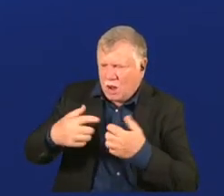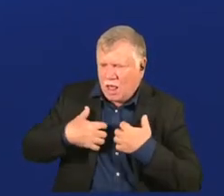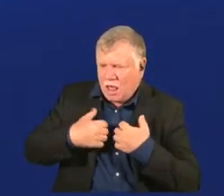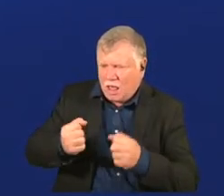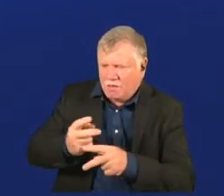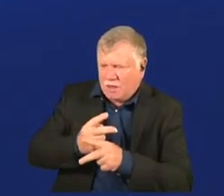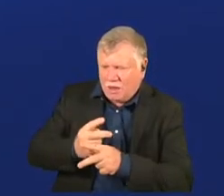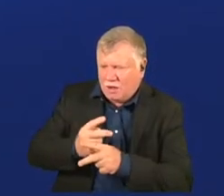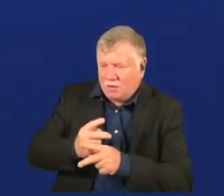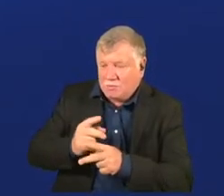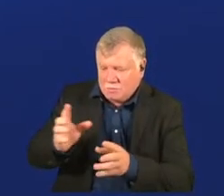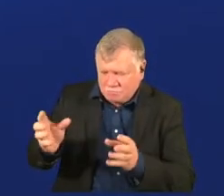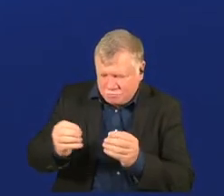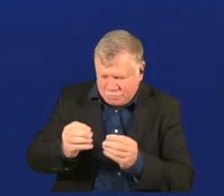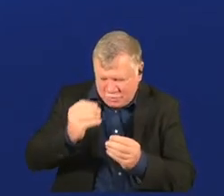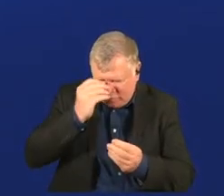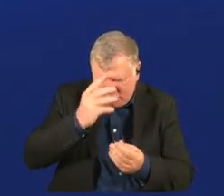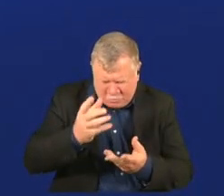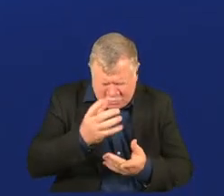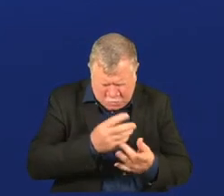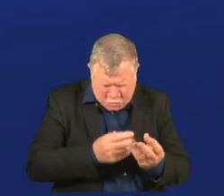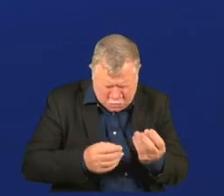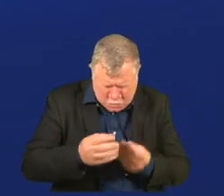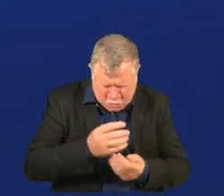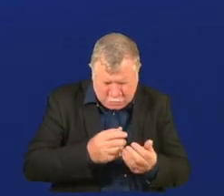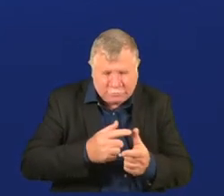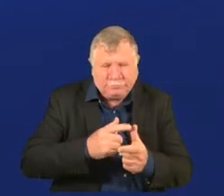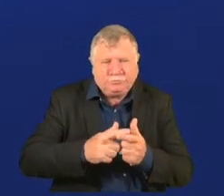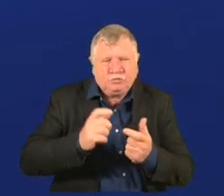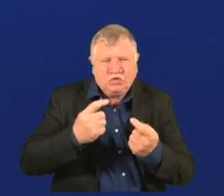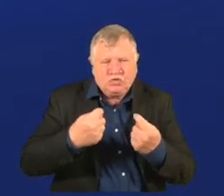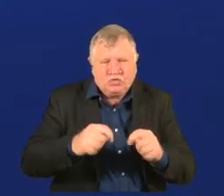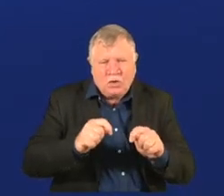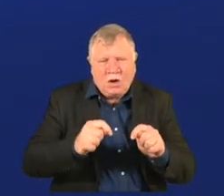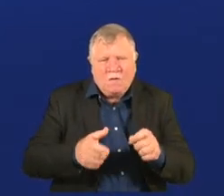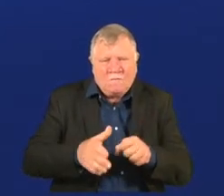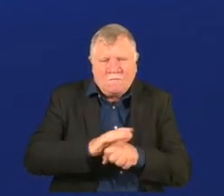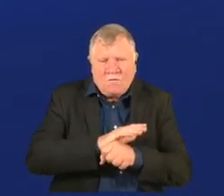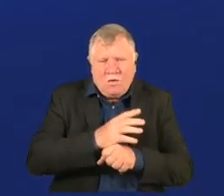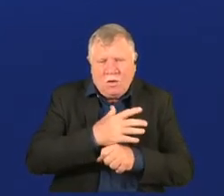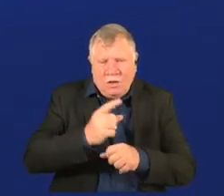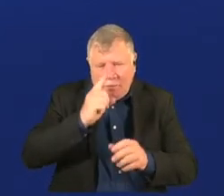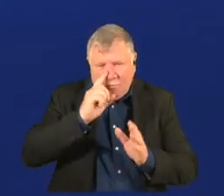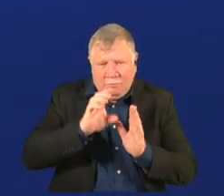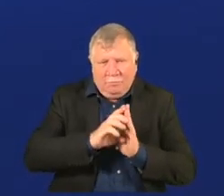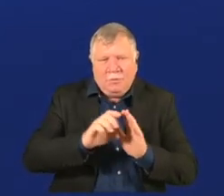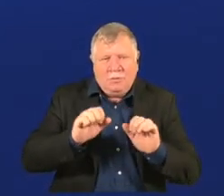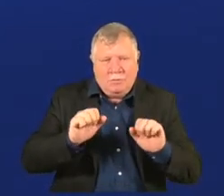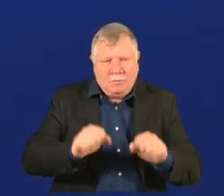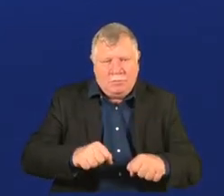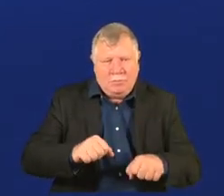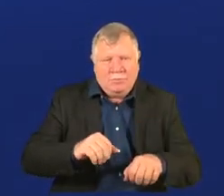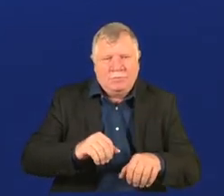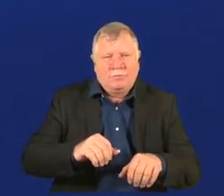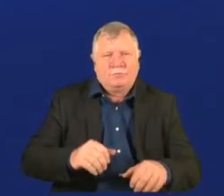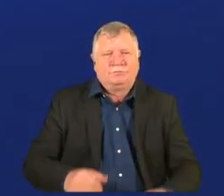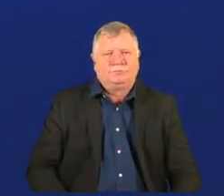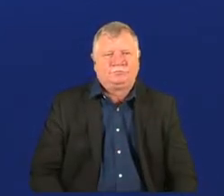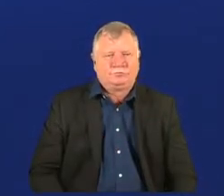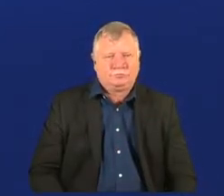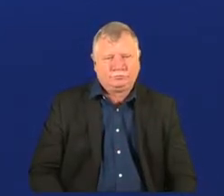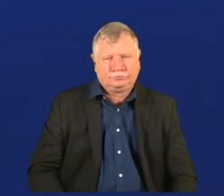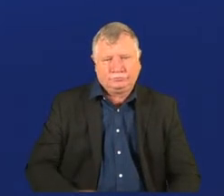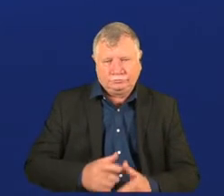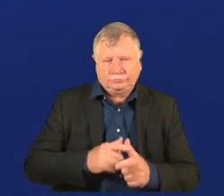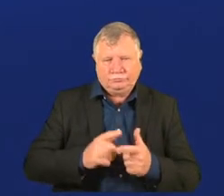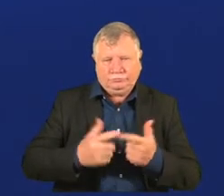programs, and assembled all that information to create as comprehensive and as credible a picture of the workforce supply as we could.